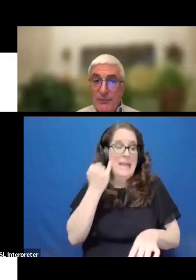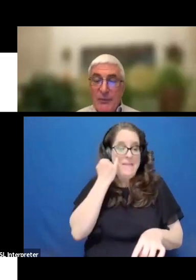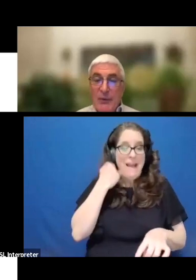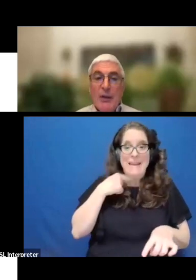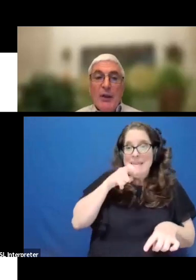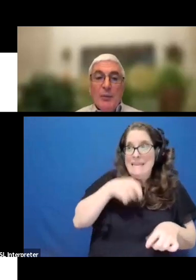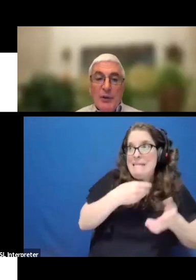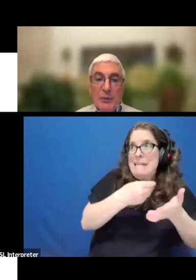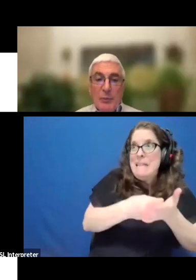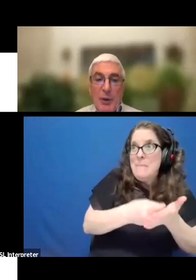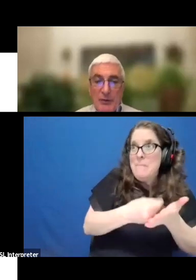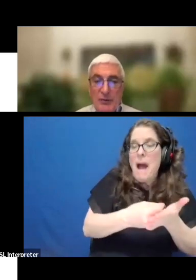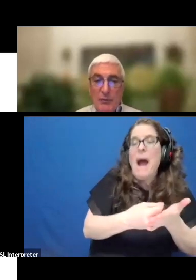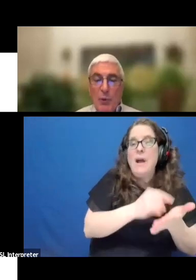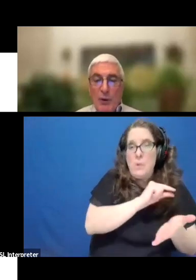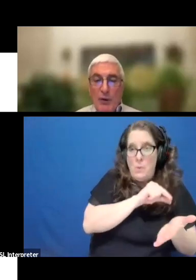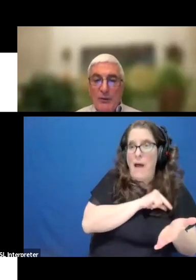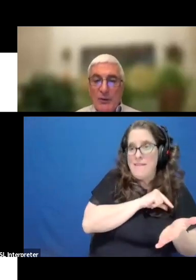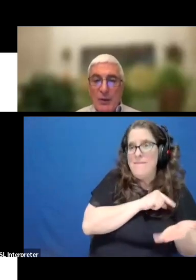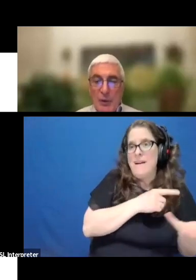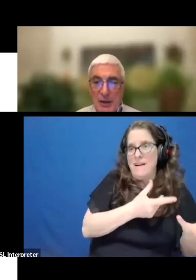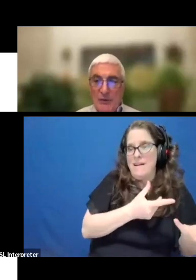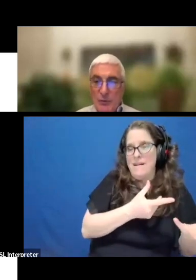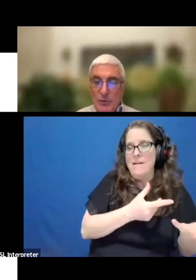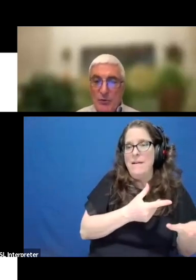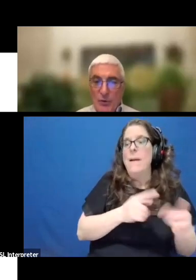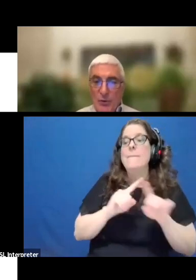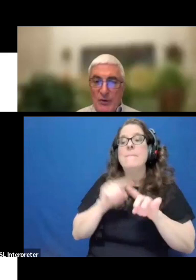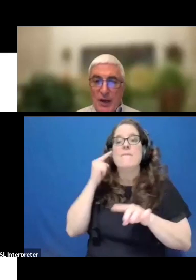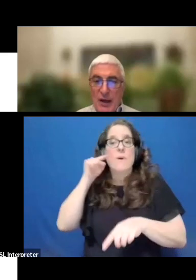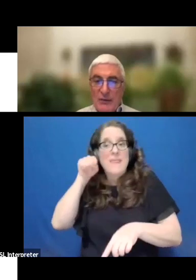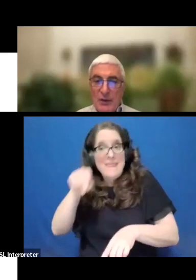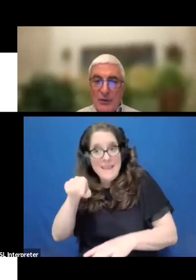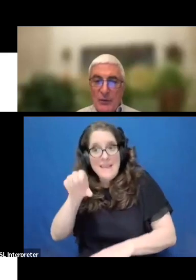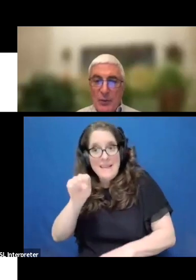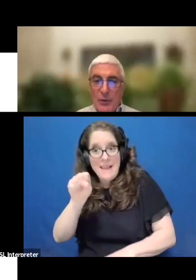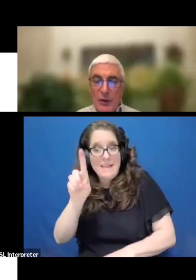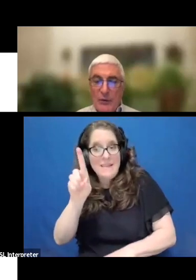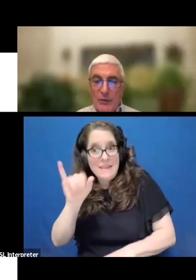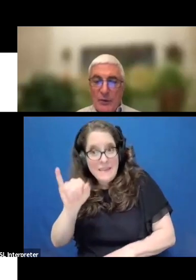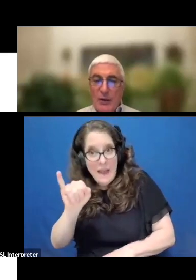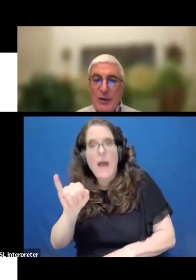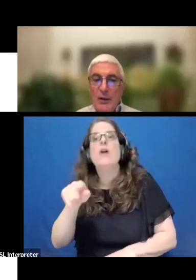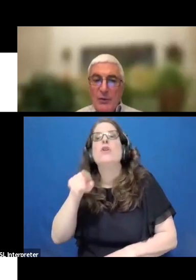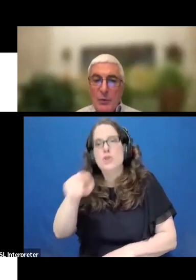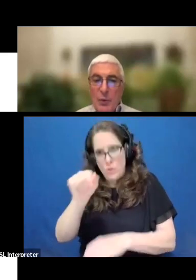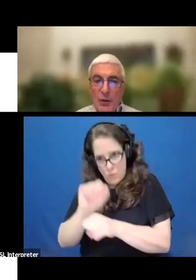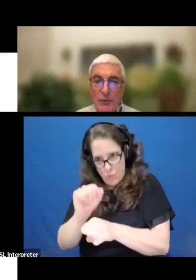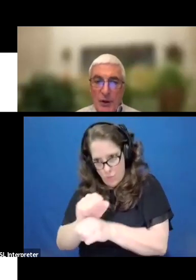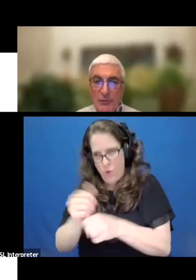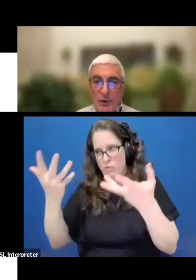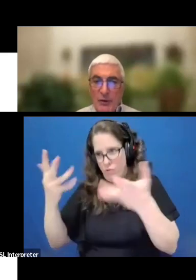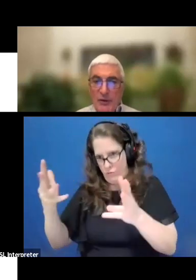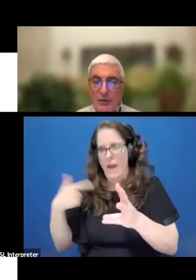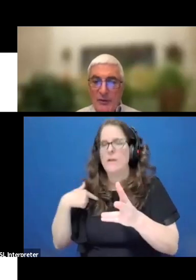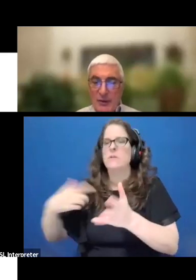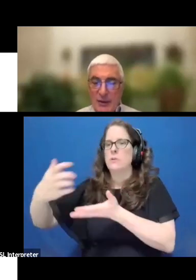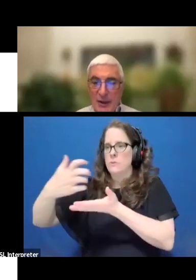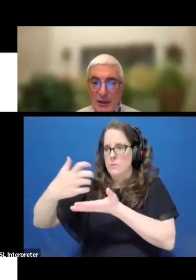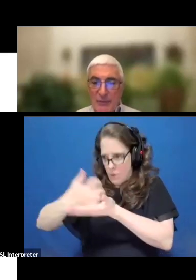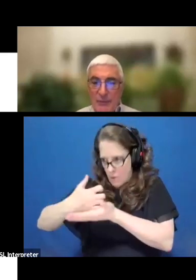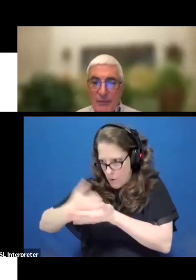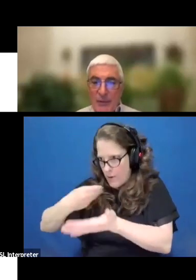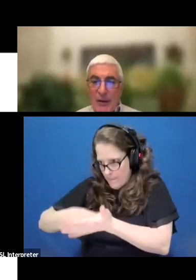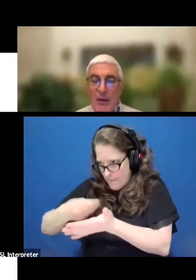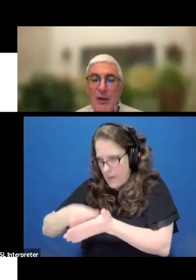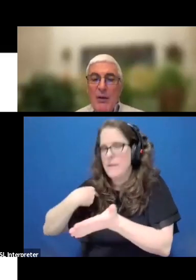enough. But you must have worked and paid Social Security taxes on your earnings to qualify for